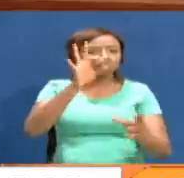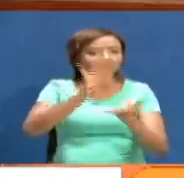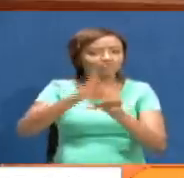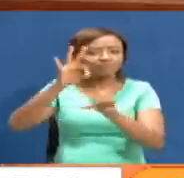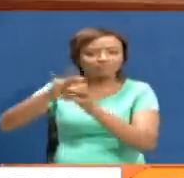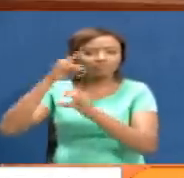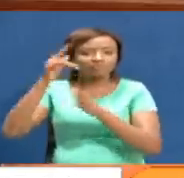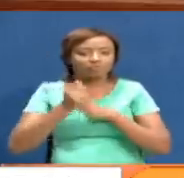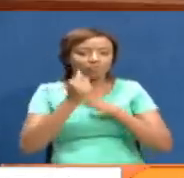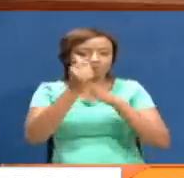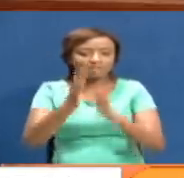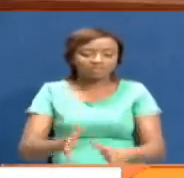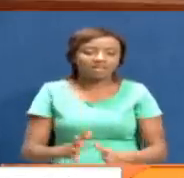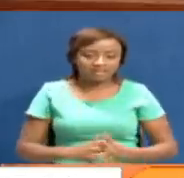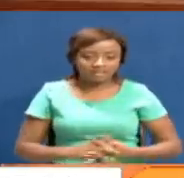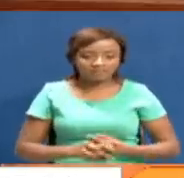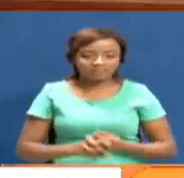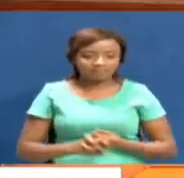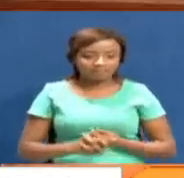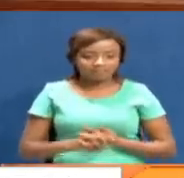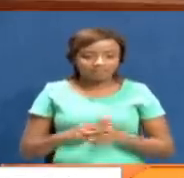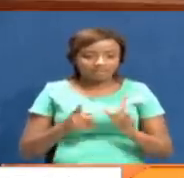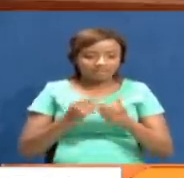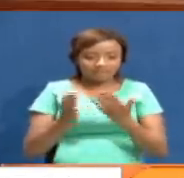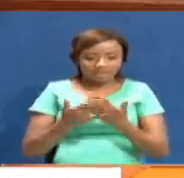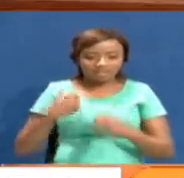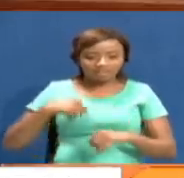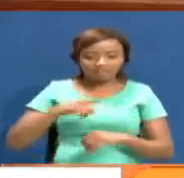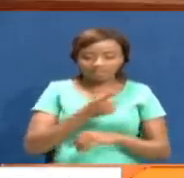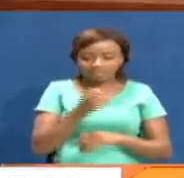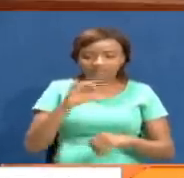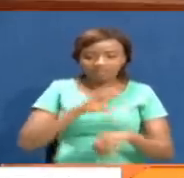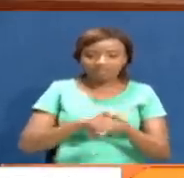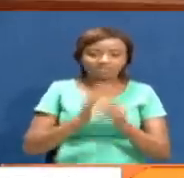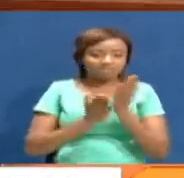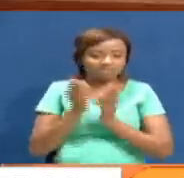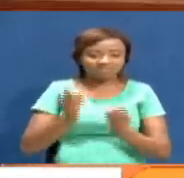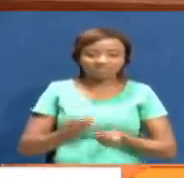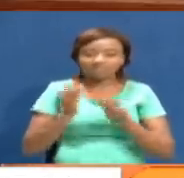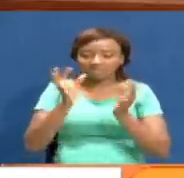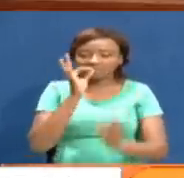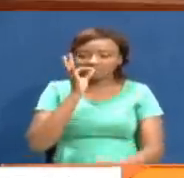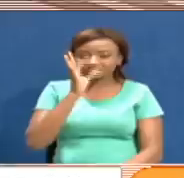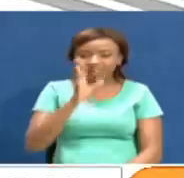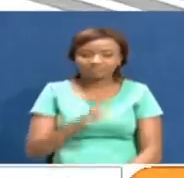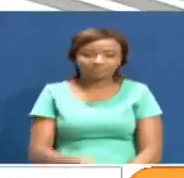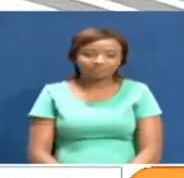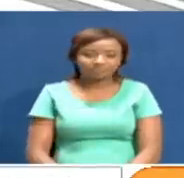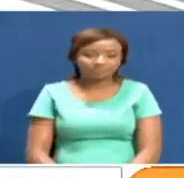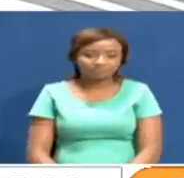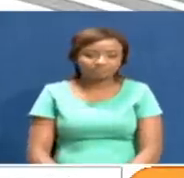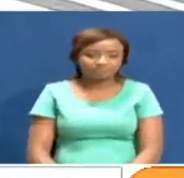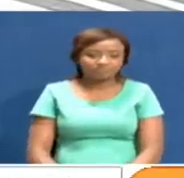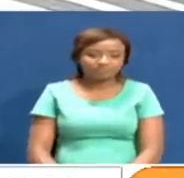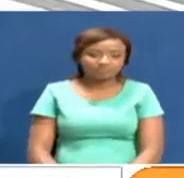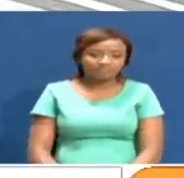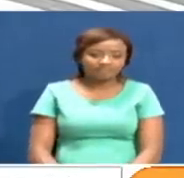their leader so that they get service delivery, just like what I'm doing. Yes. All